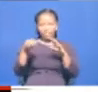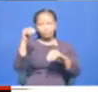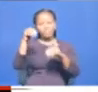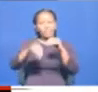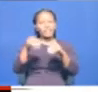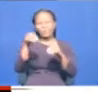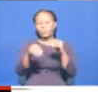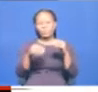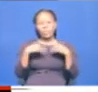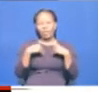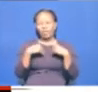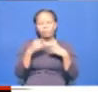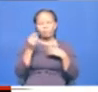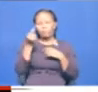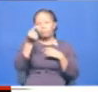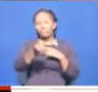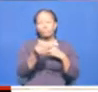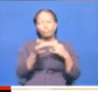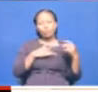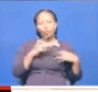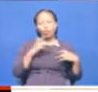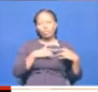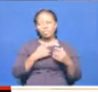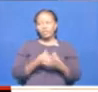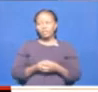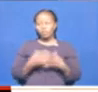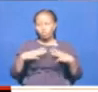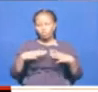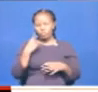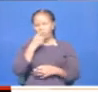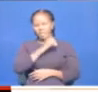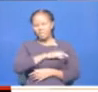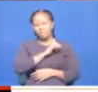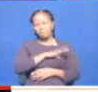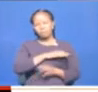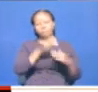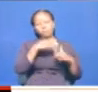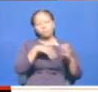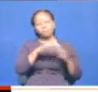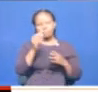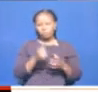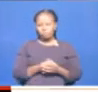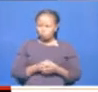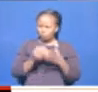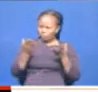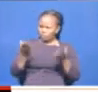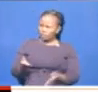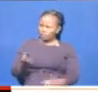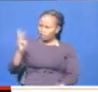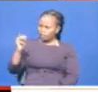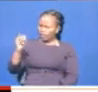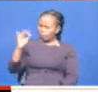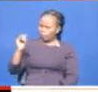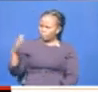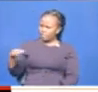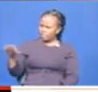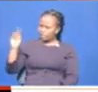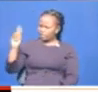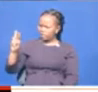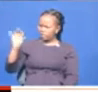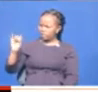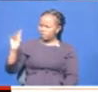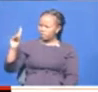that concern. Mm-hmm. Okay, so now let's talk about Mivida Homes. Mm-hmm. Let's go straight into that.